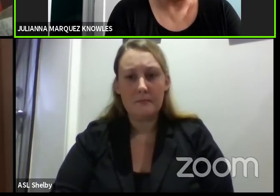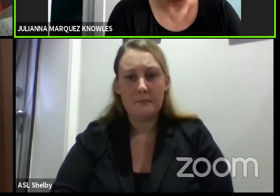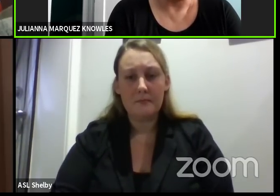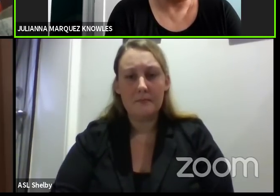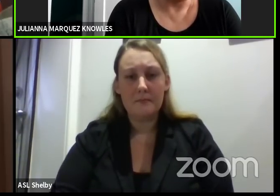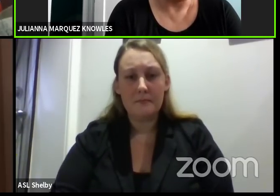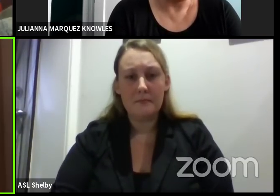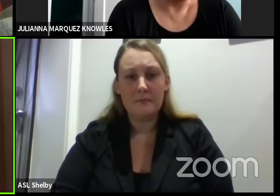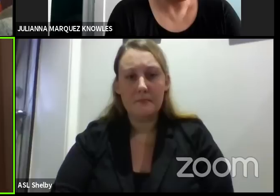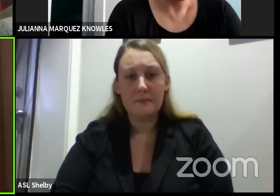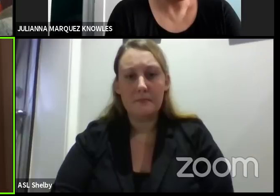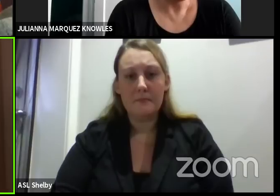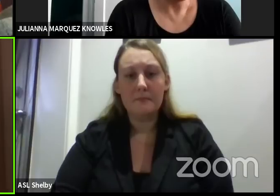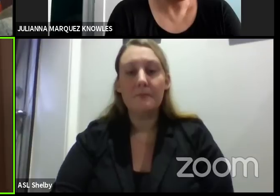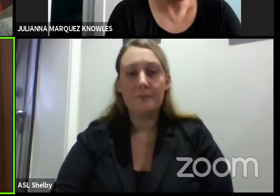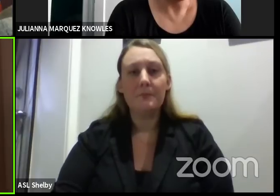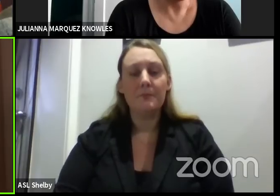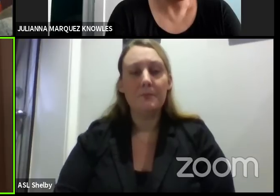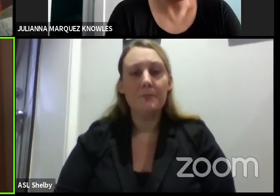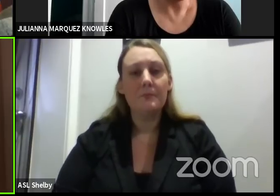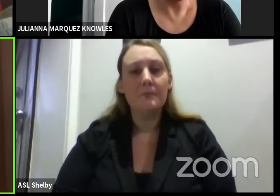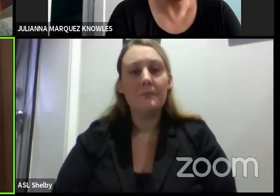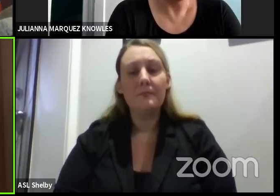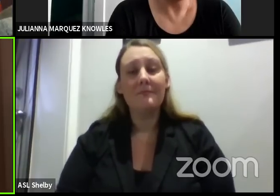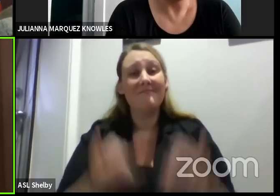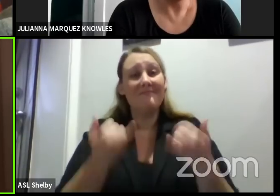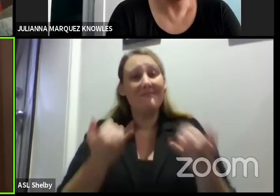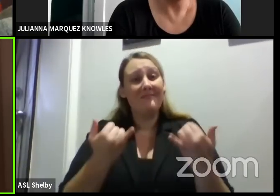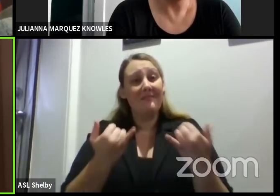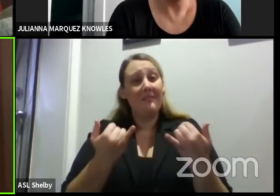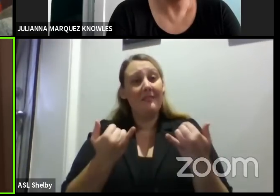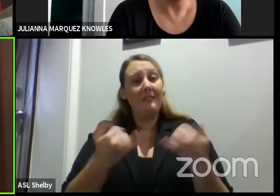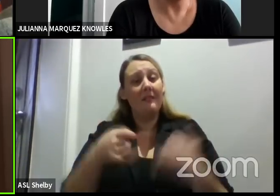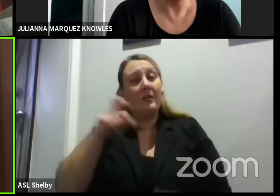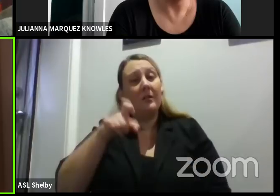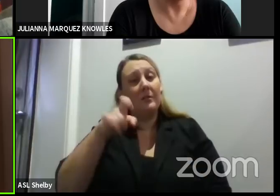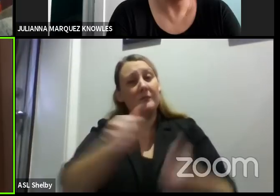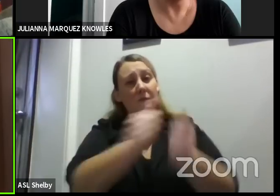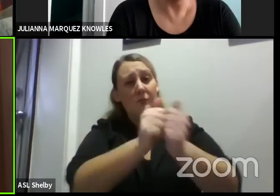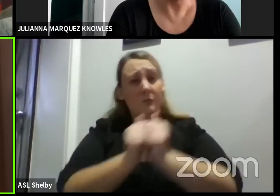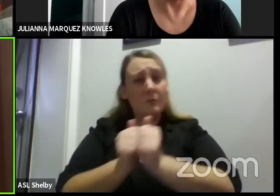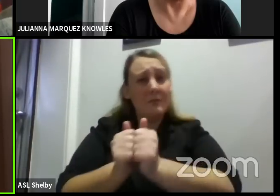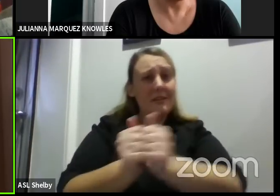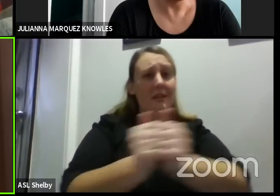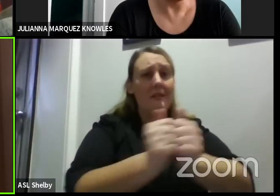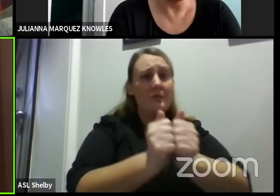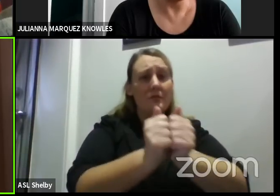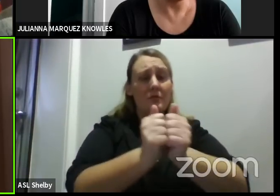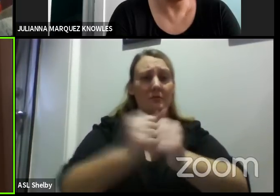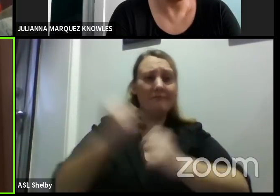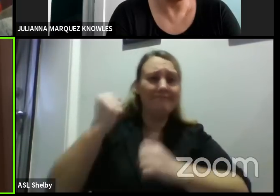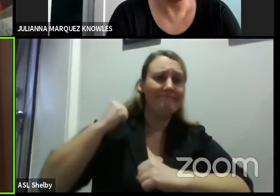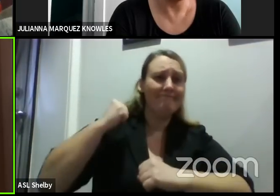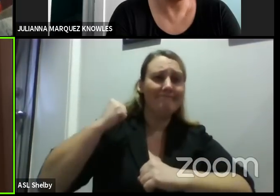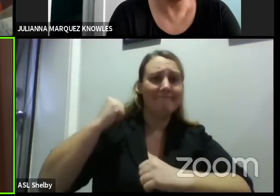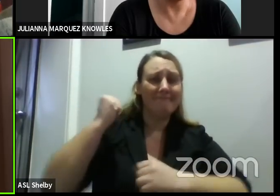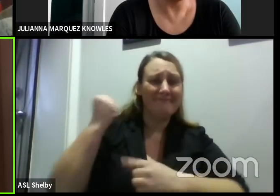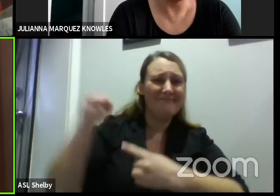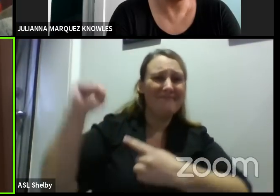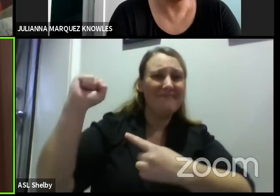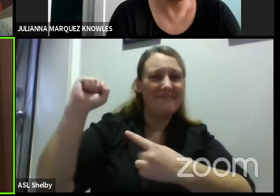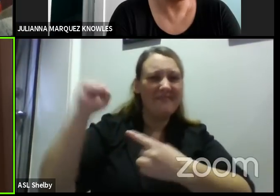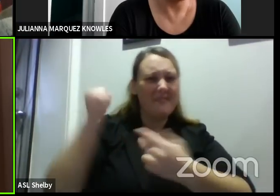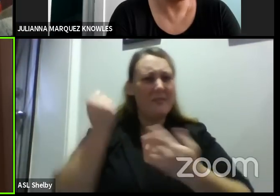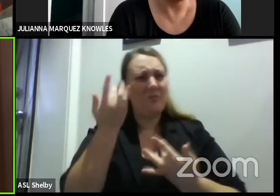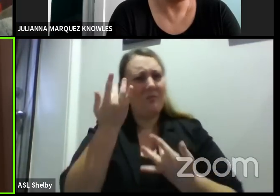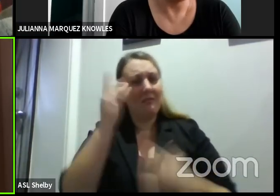Pero we have to band together at the moment. We have to band together at the moment so that the governor and other officials